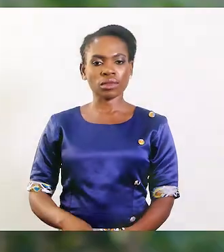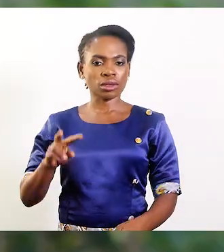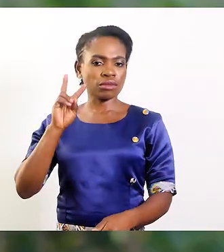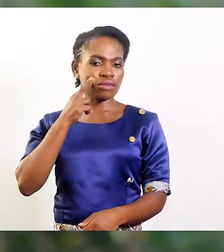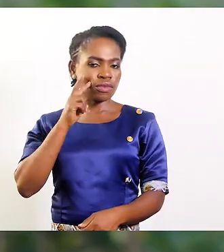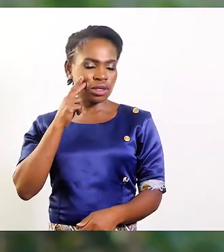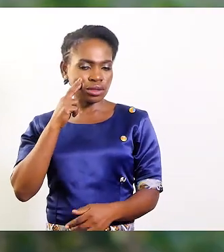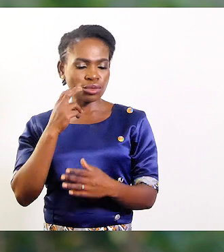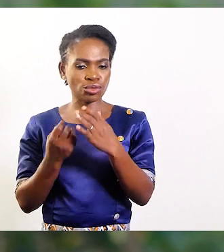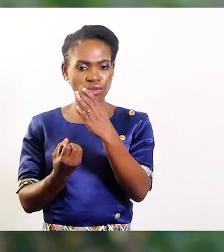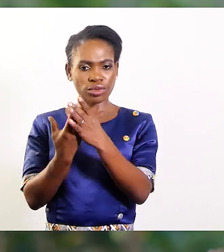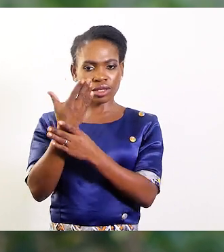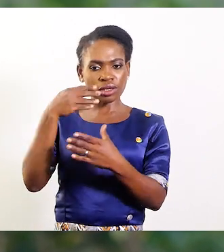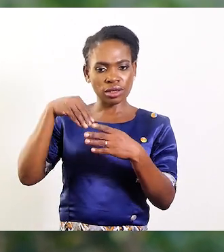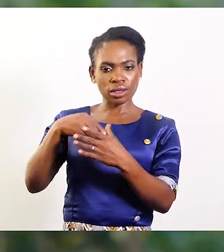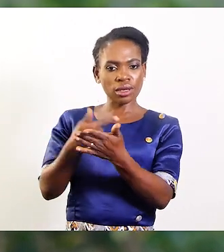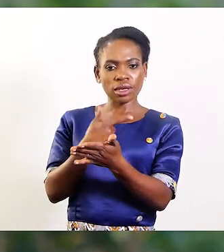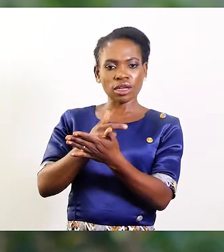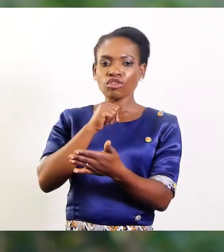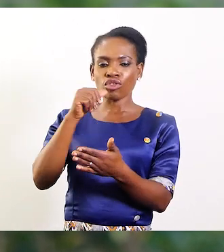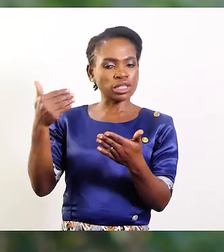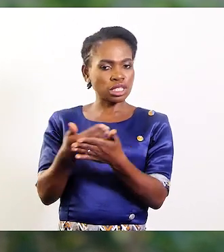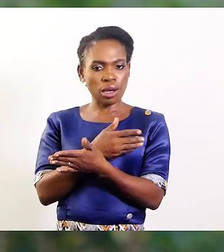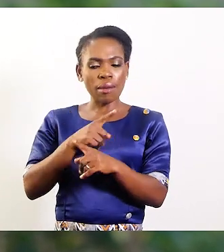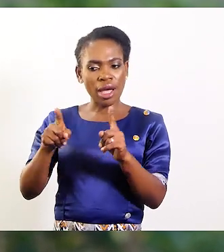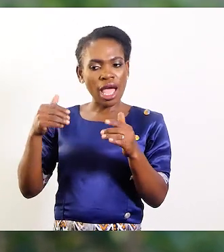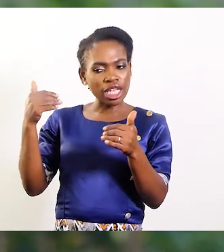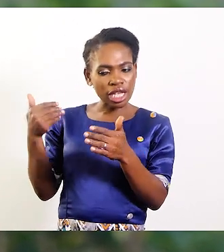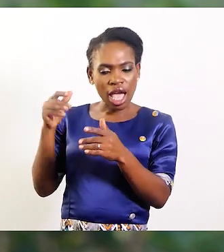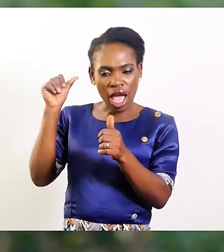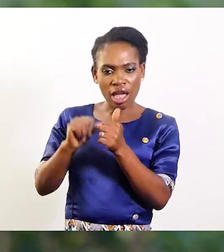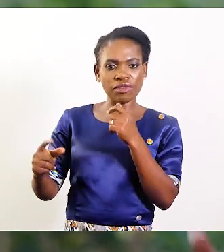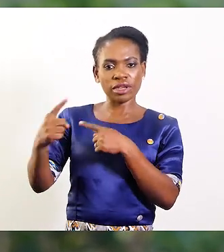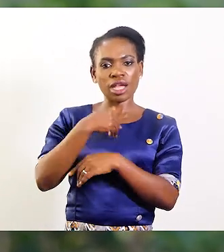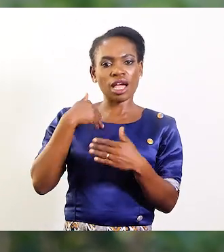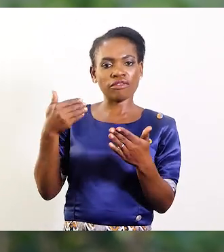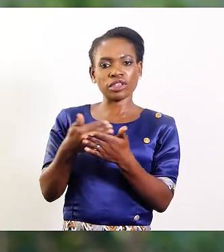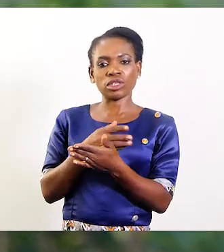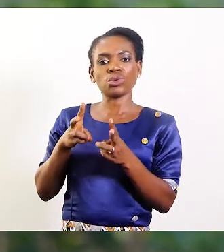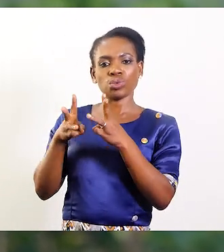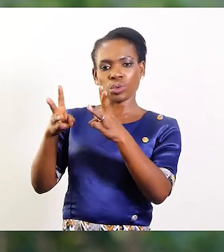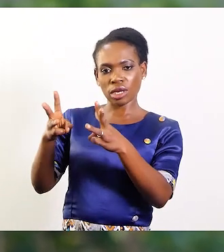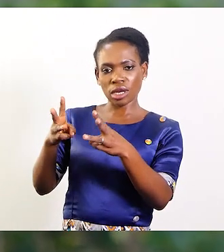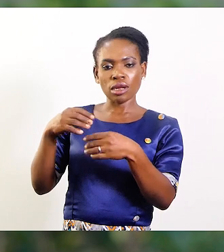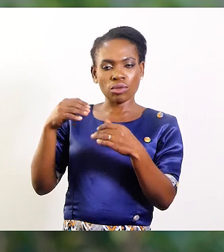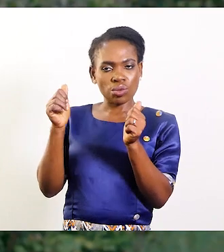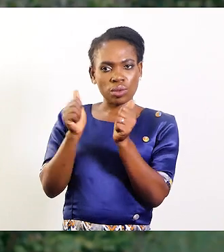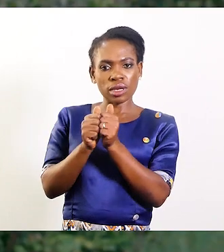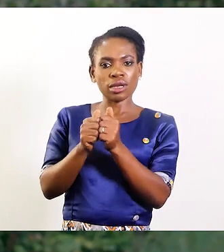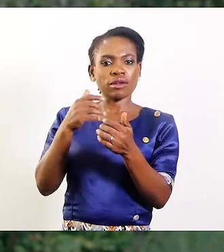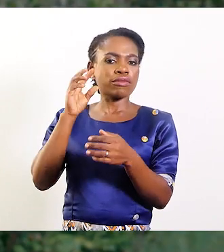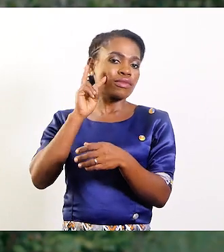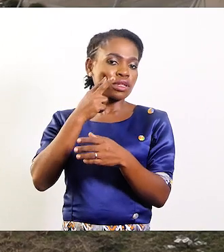Vegetable cultivation in Ghana is not new, but with each passing day, there are new innovations associated with vegetable cultivation,